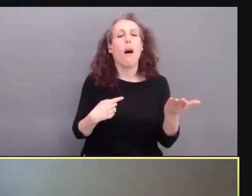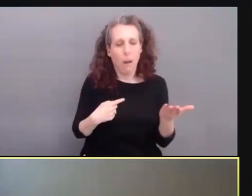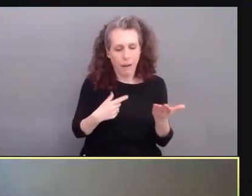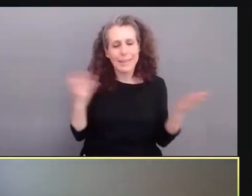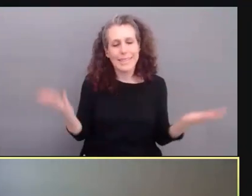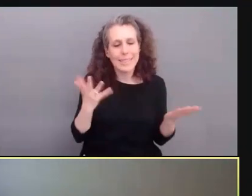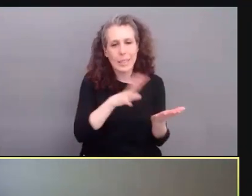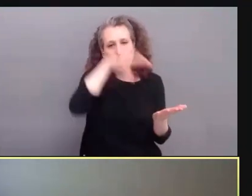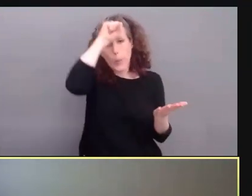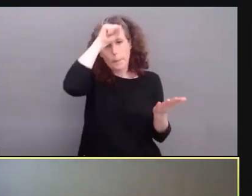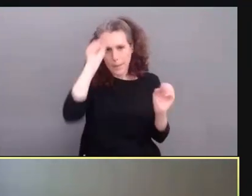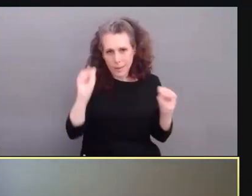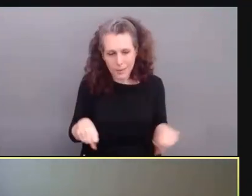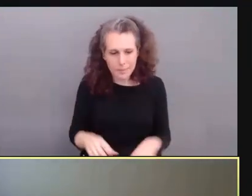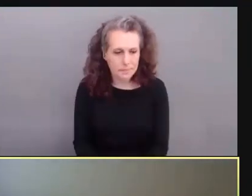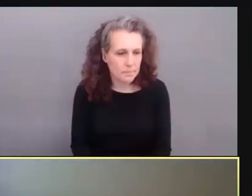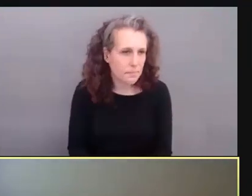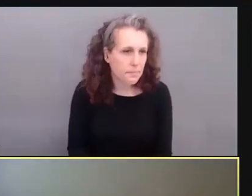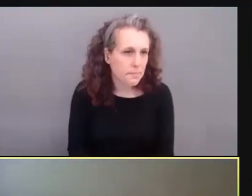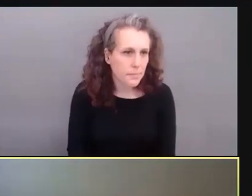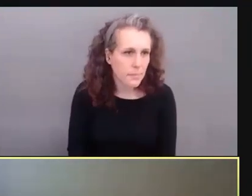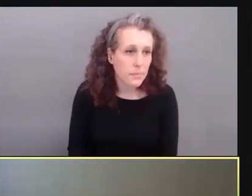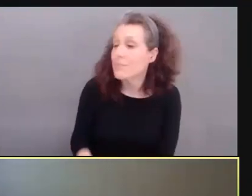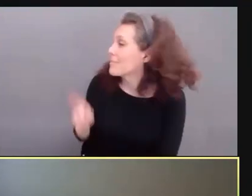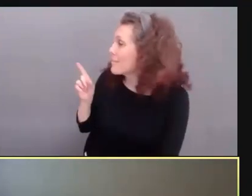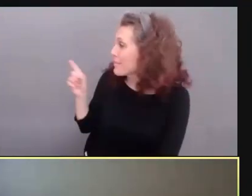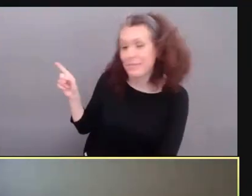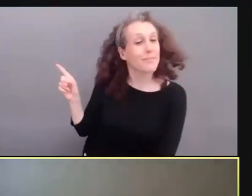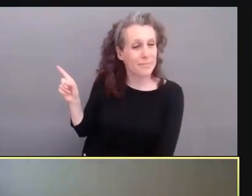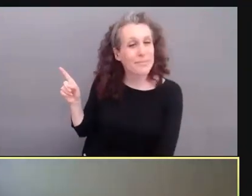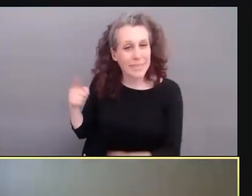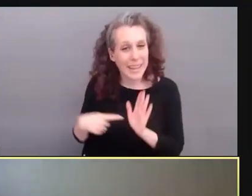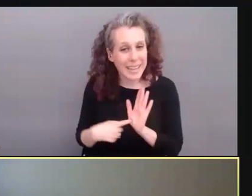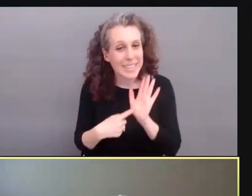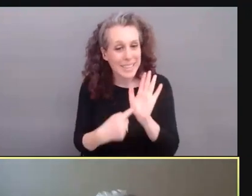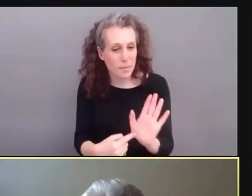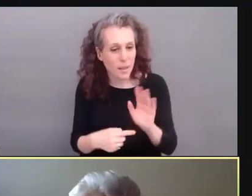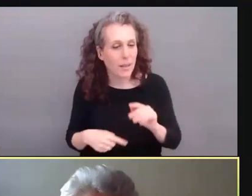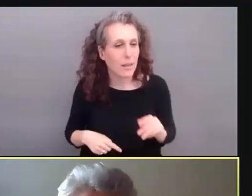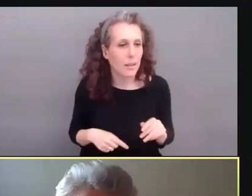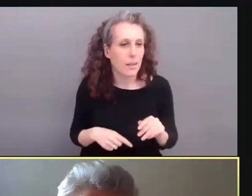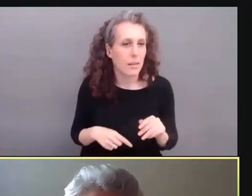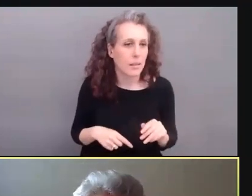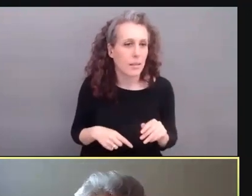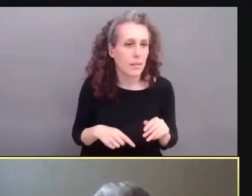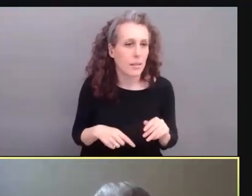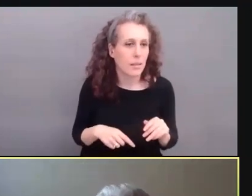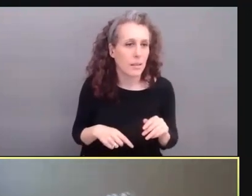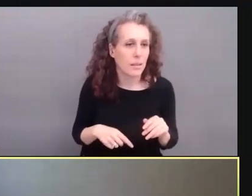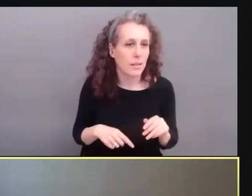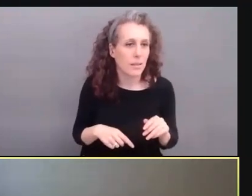Yeah, and this one about with another example, main issues. Most of what happens here